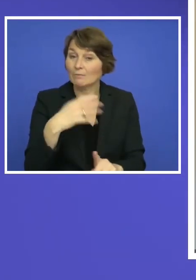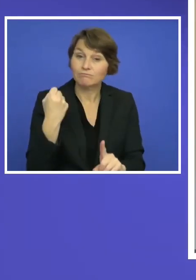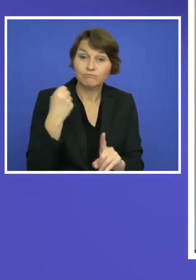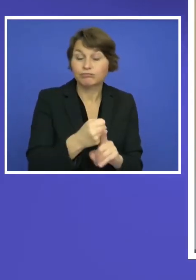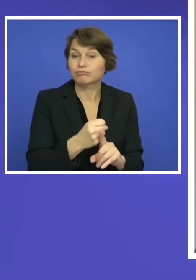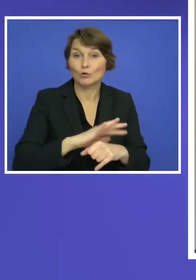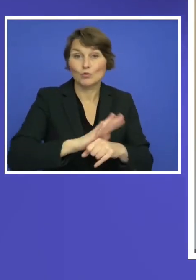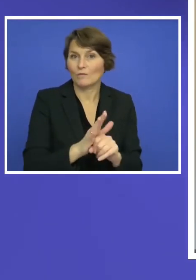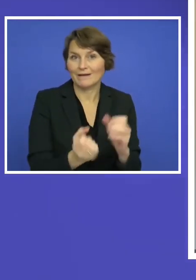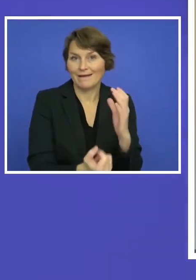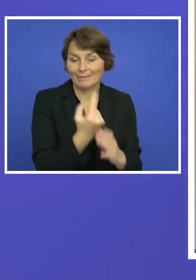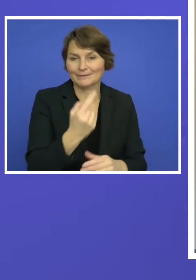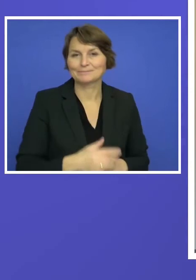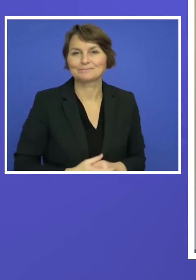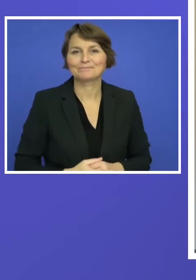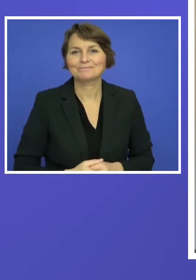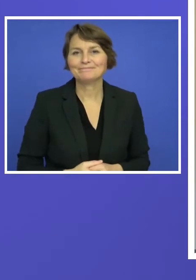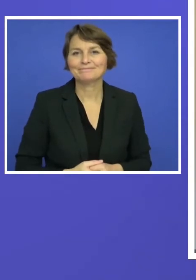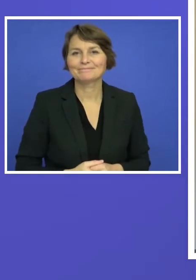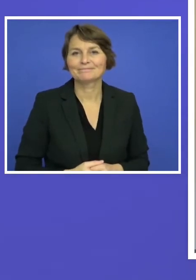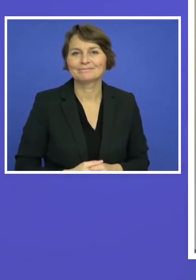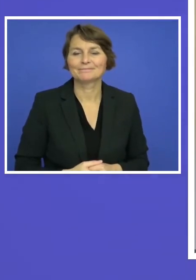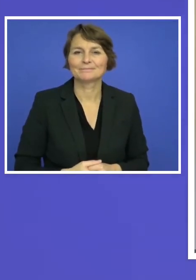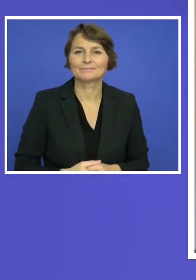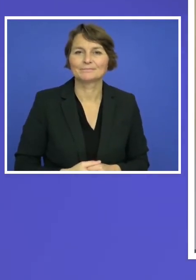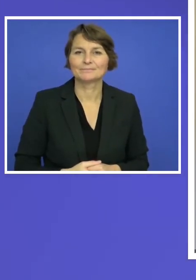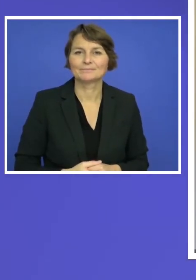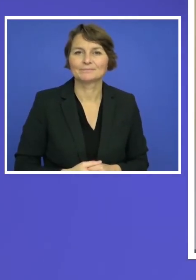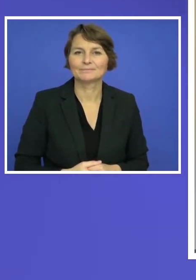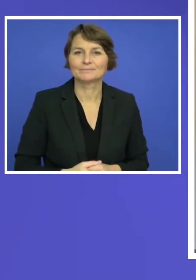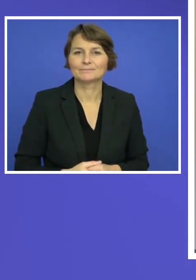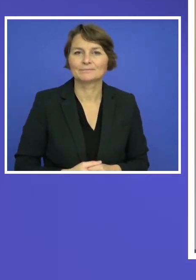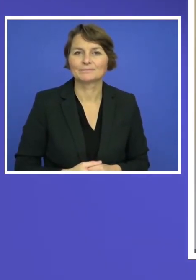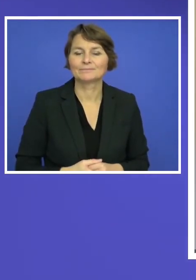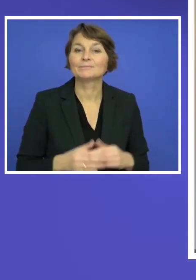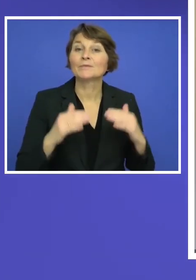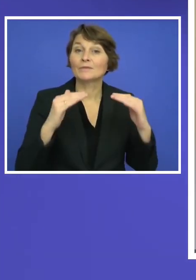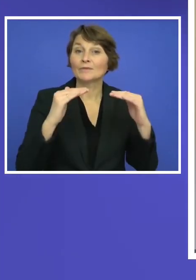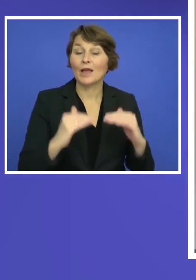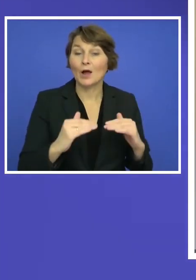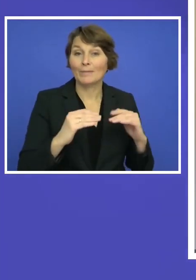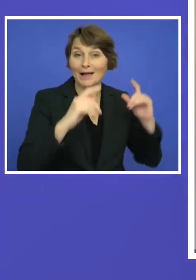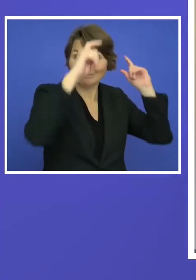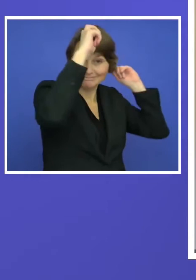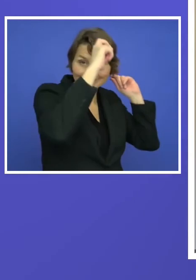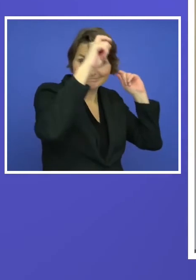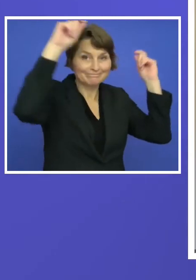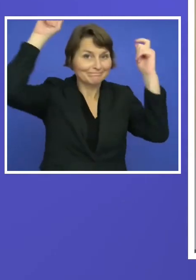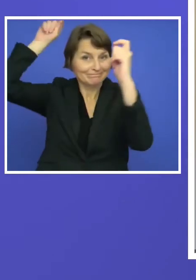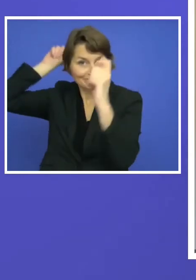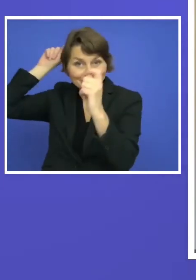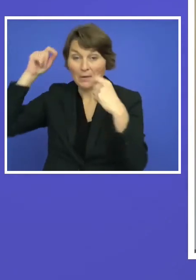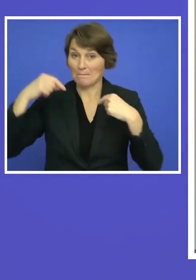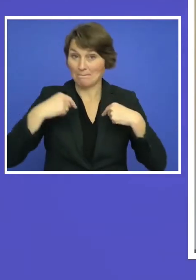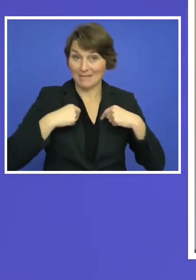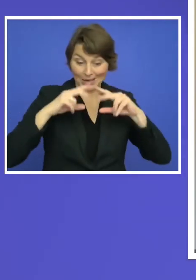now with my Charité hat as academia, I also would like to mention that we have a platform. We